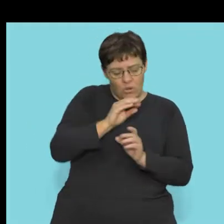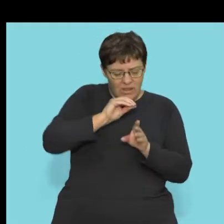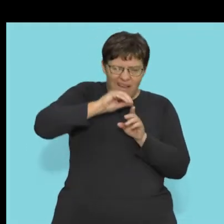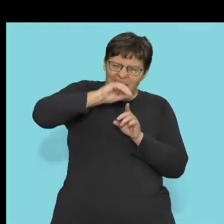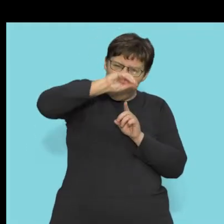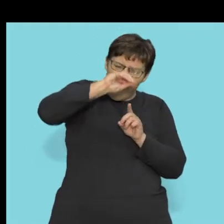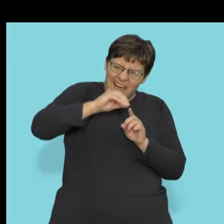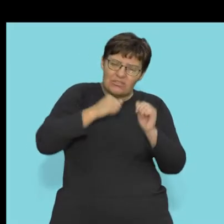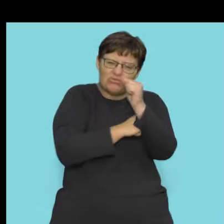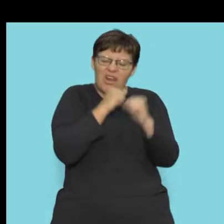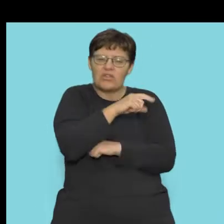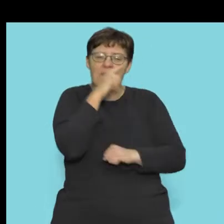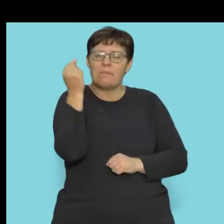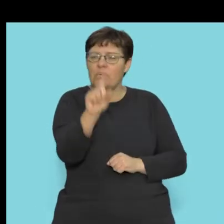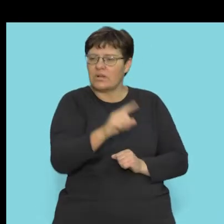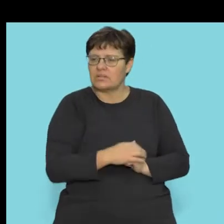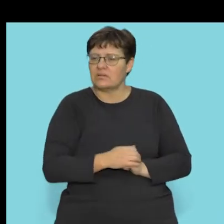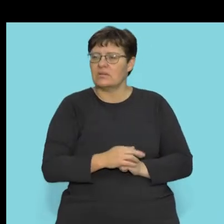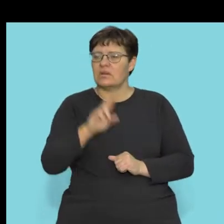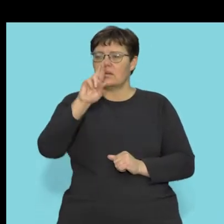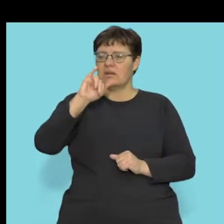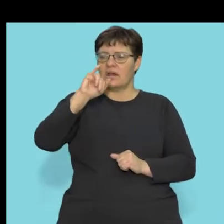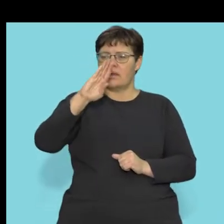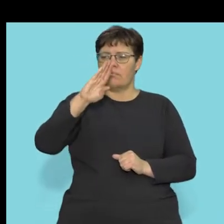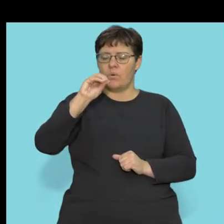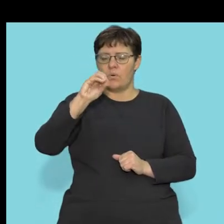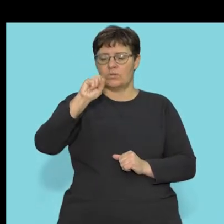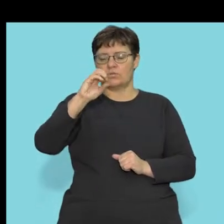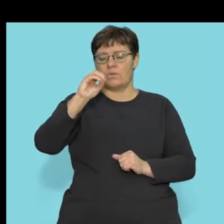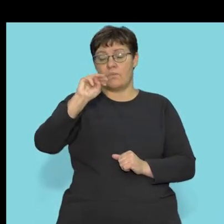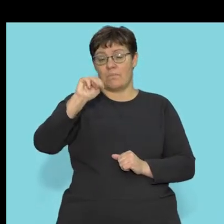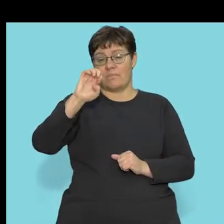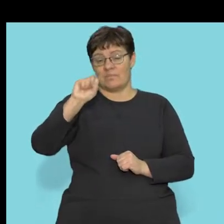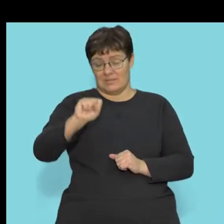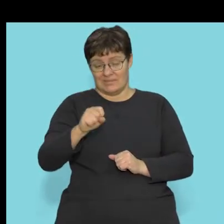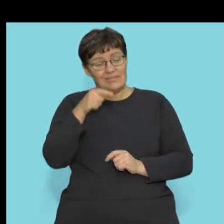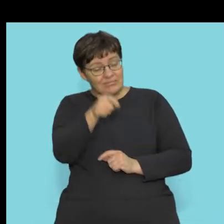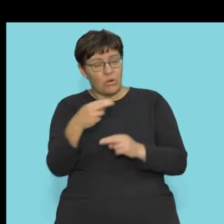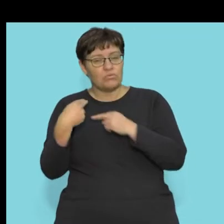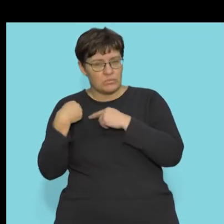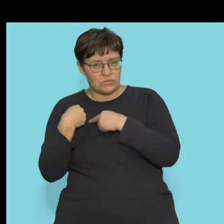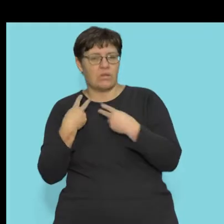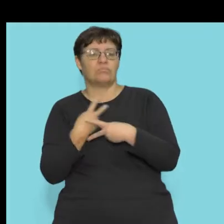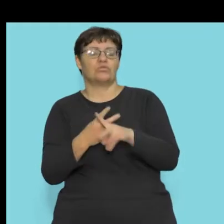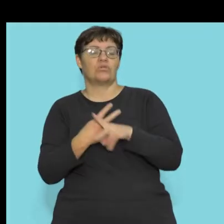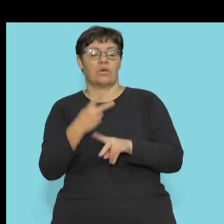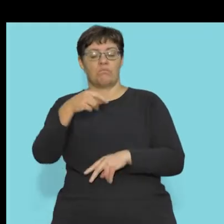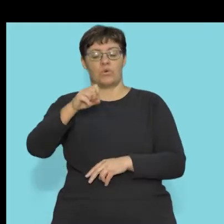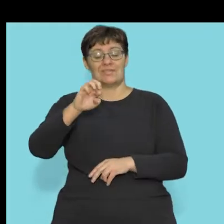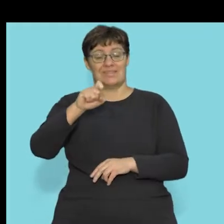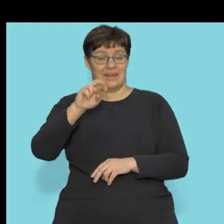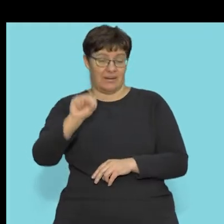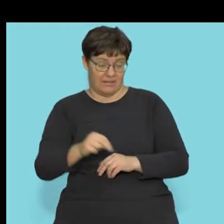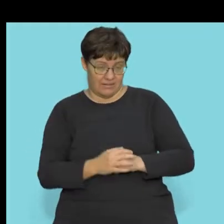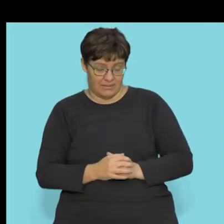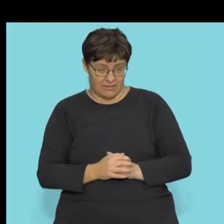Embedded on these folds are little structures called ribosomes. And these are the organelles that are responsible for the production